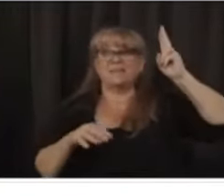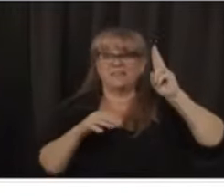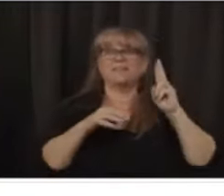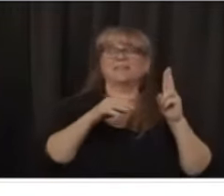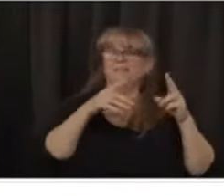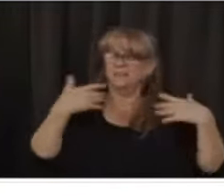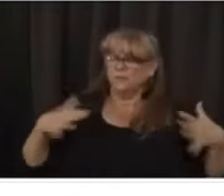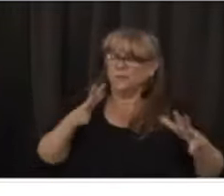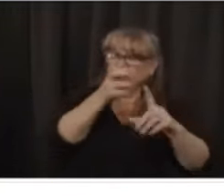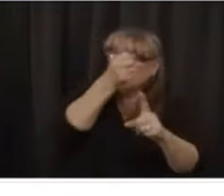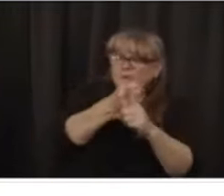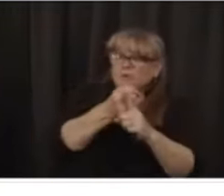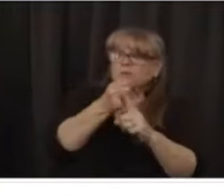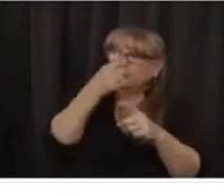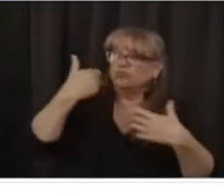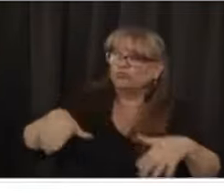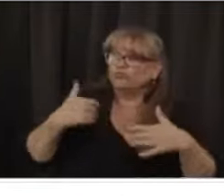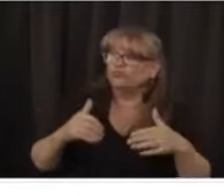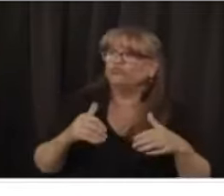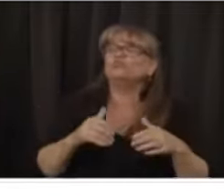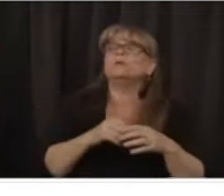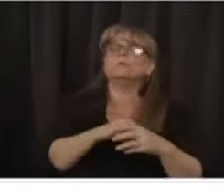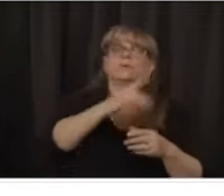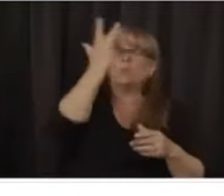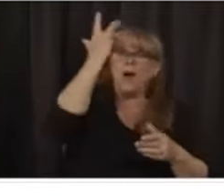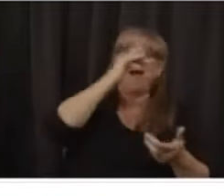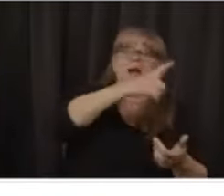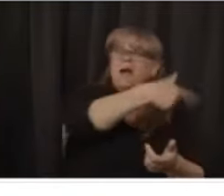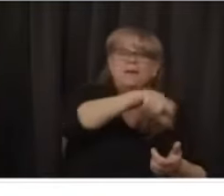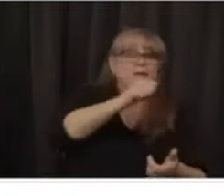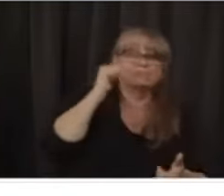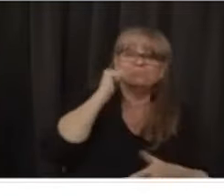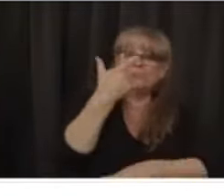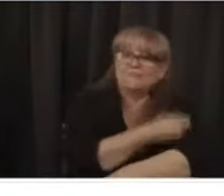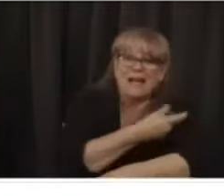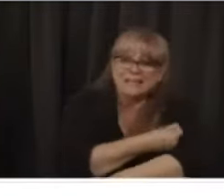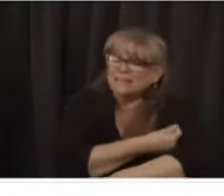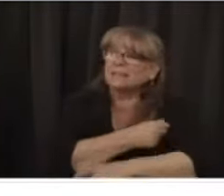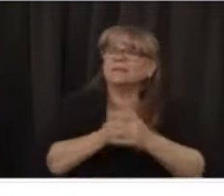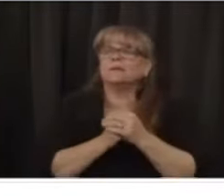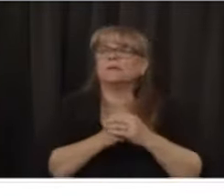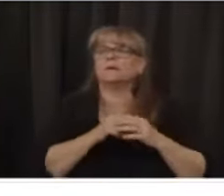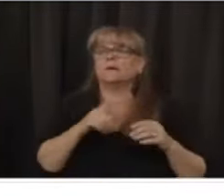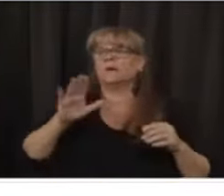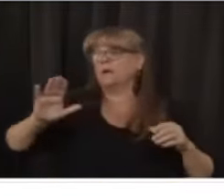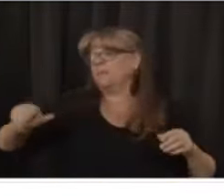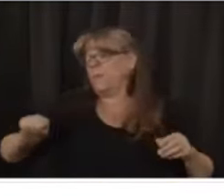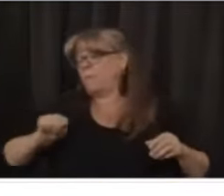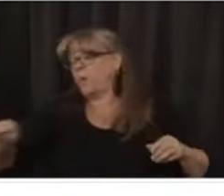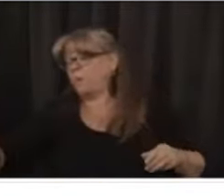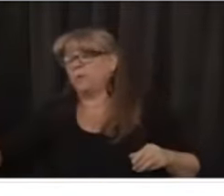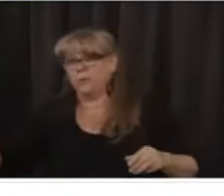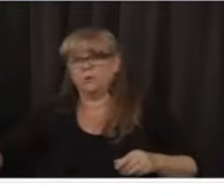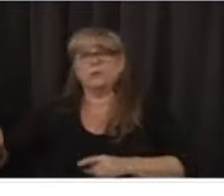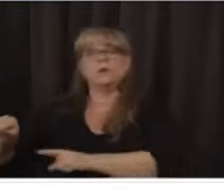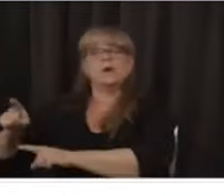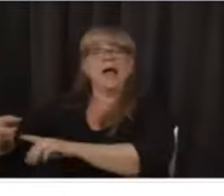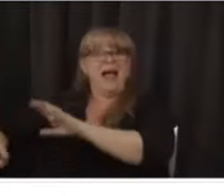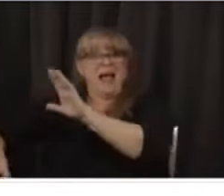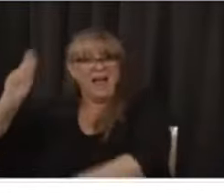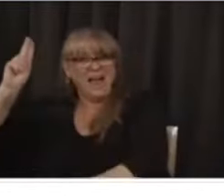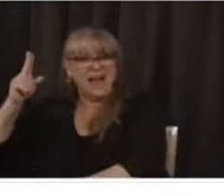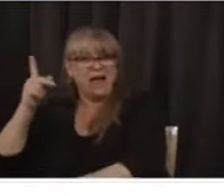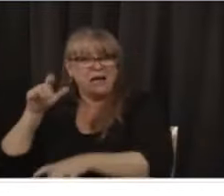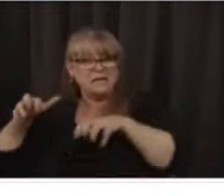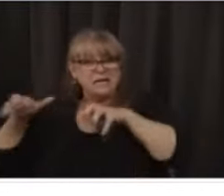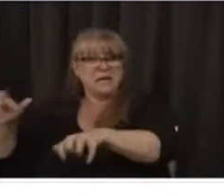also have these lower vaccination rates. And then in the bottom right-hand corner, you see our counties in the state that have high vaccination rates who are also